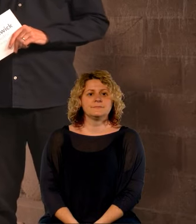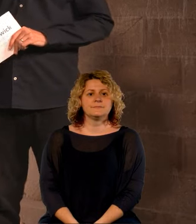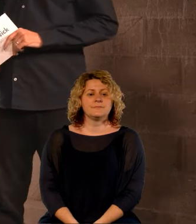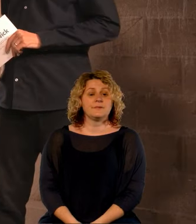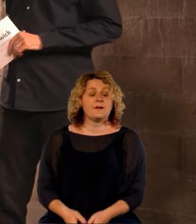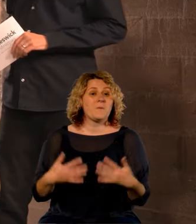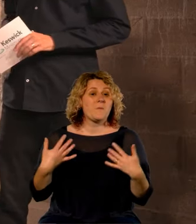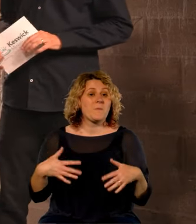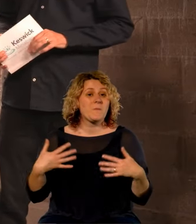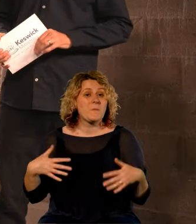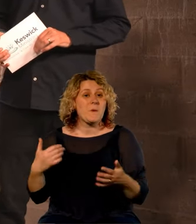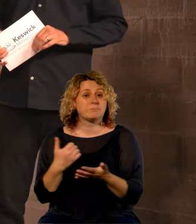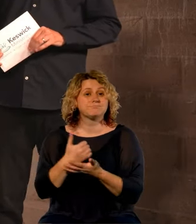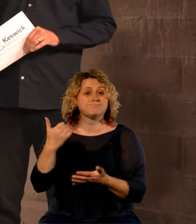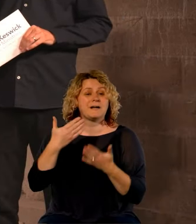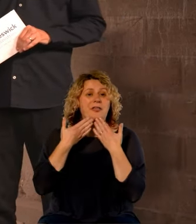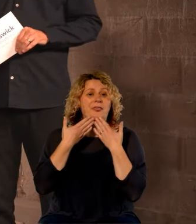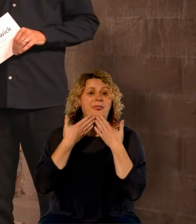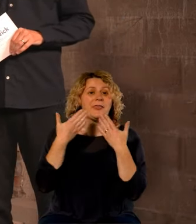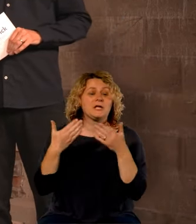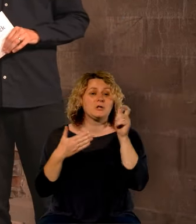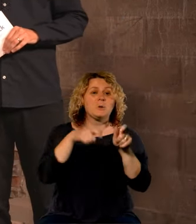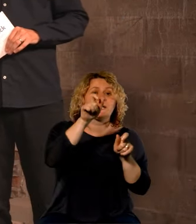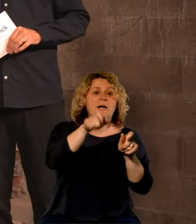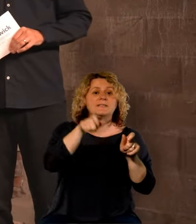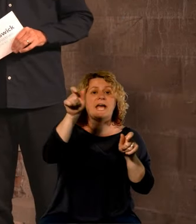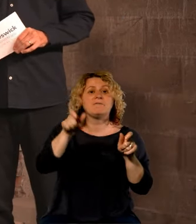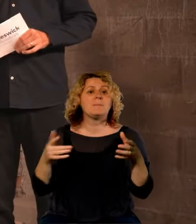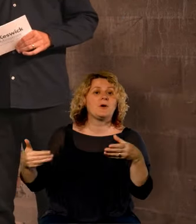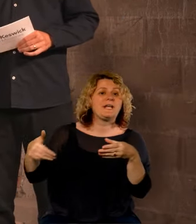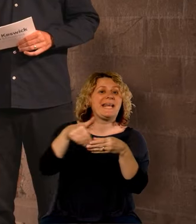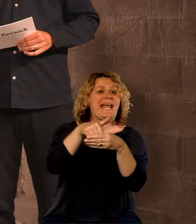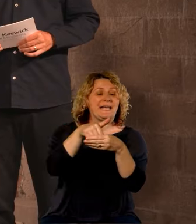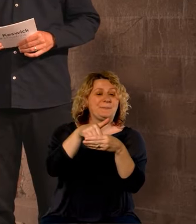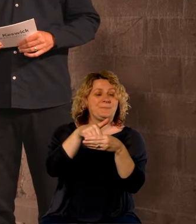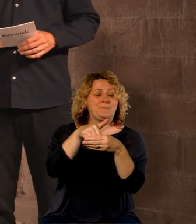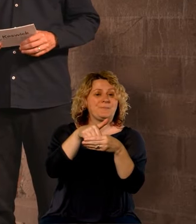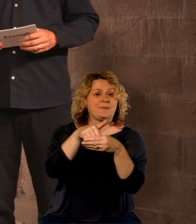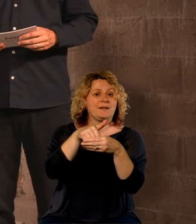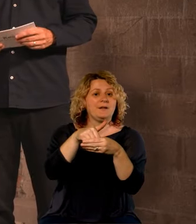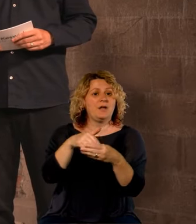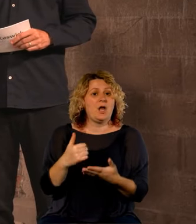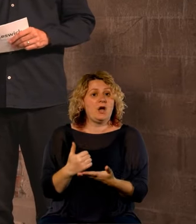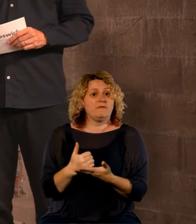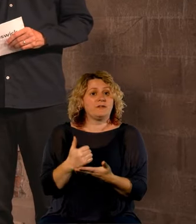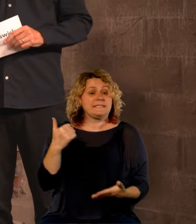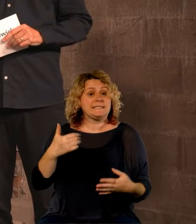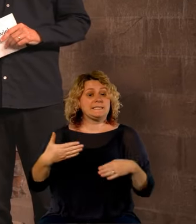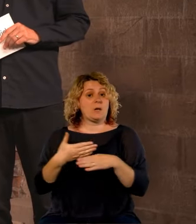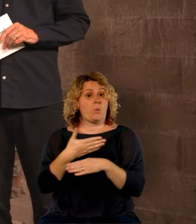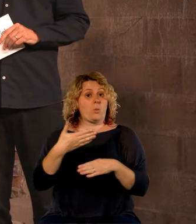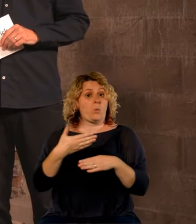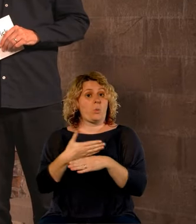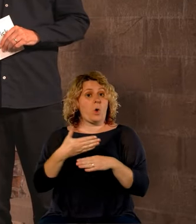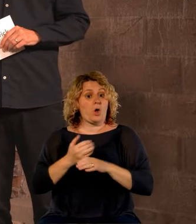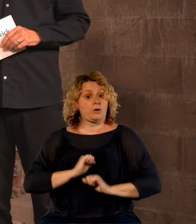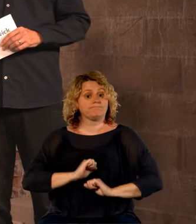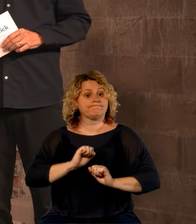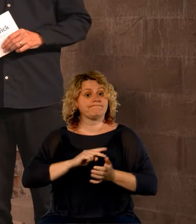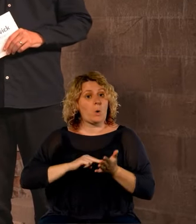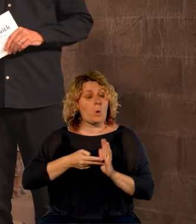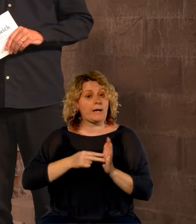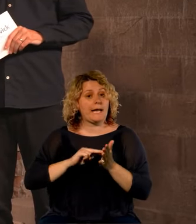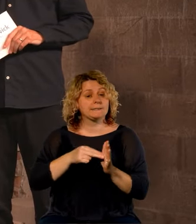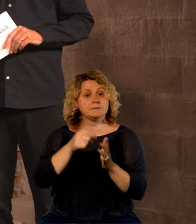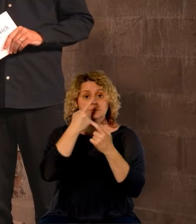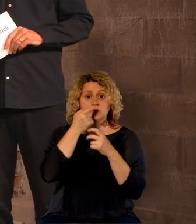Oh, that was fantastic. Thank you so much to the Count Everyone In group. Well, it's a fantastic work that they're doing, and you can tune in and watch